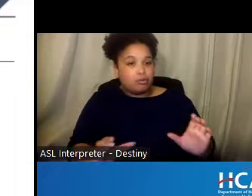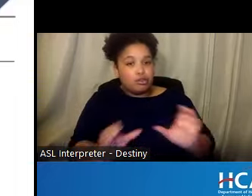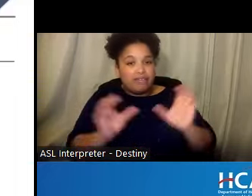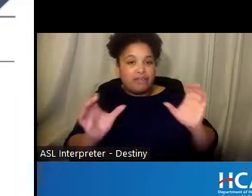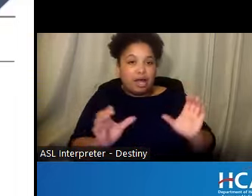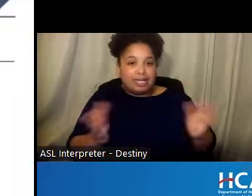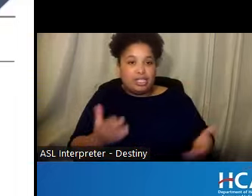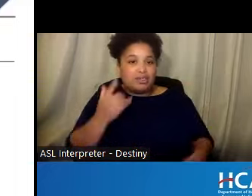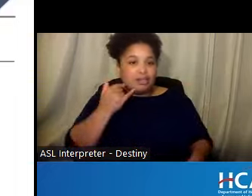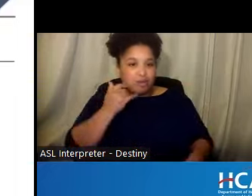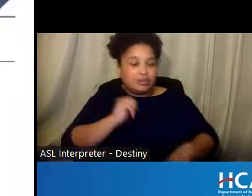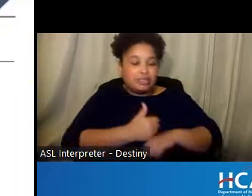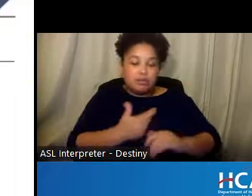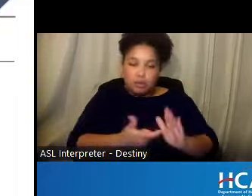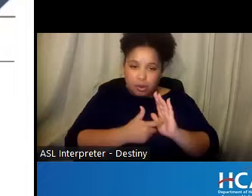California.